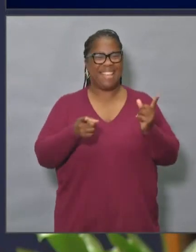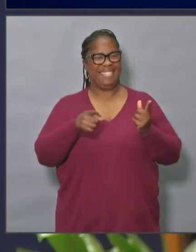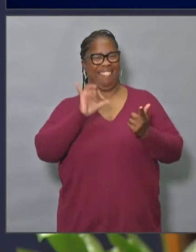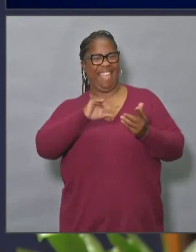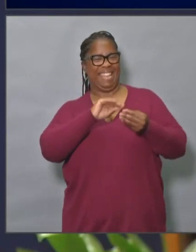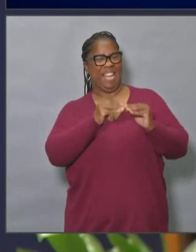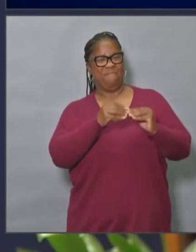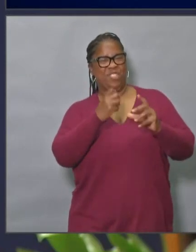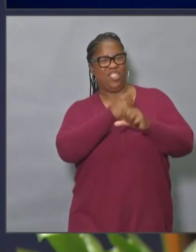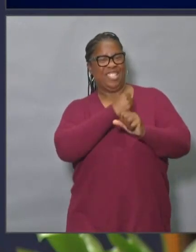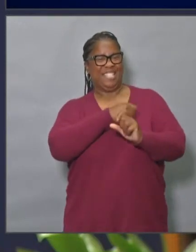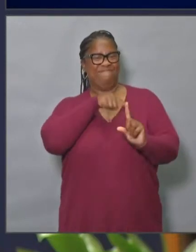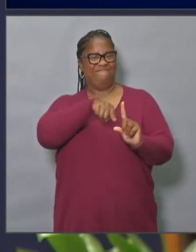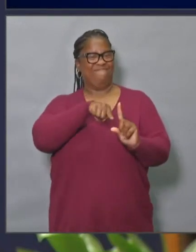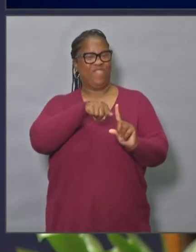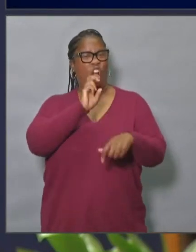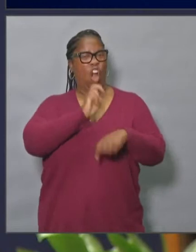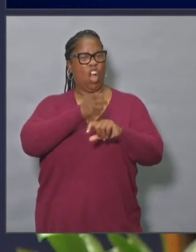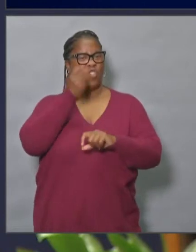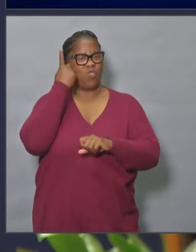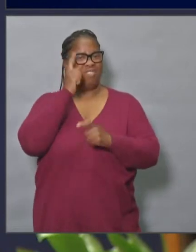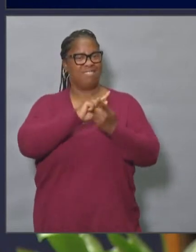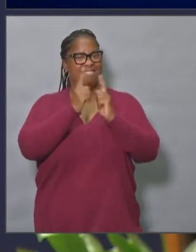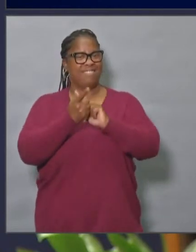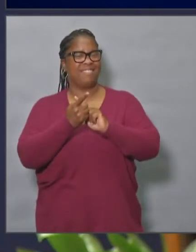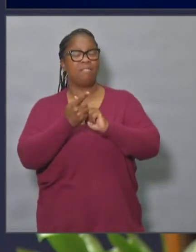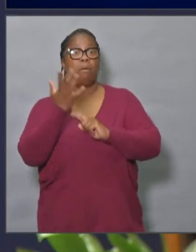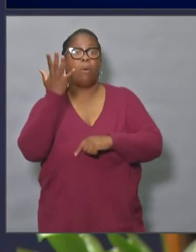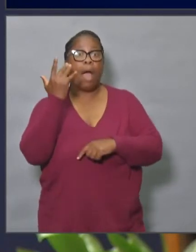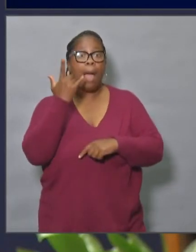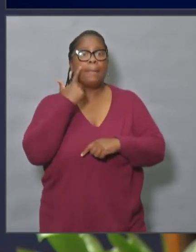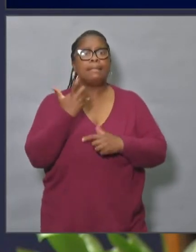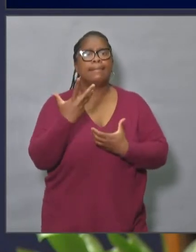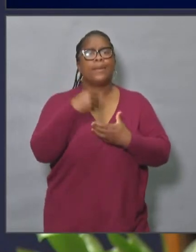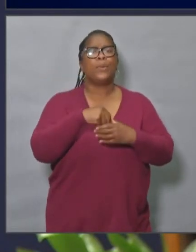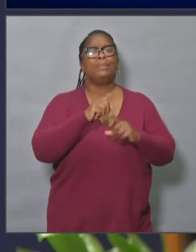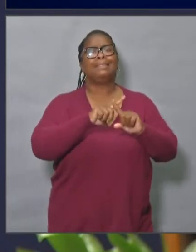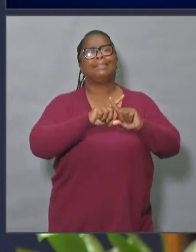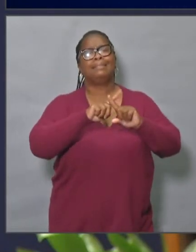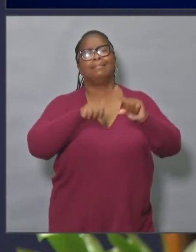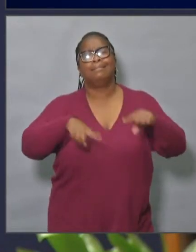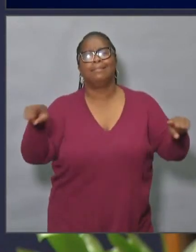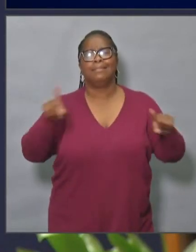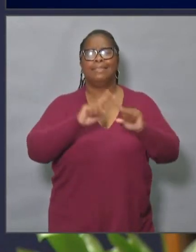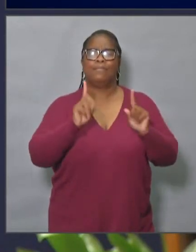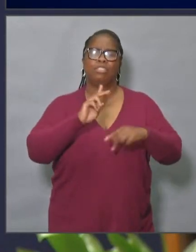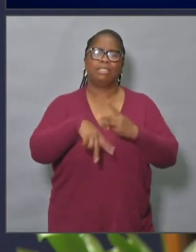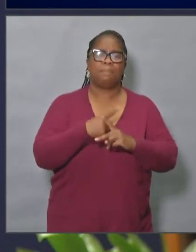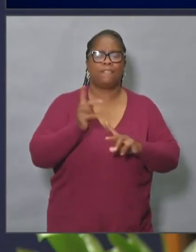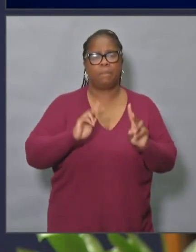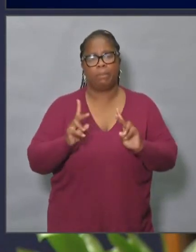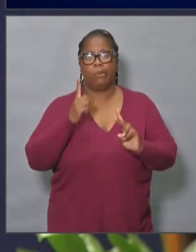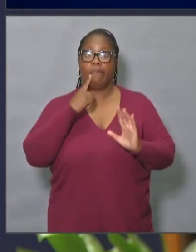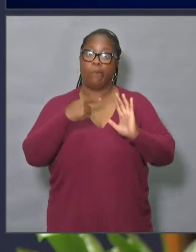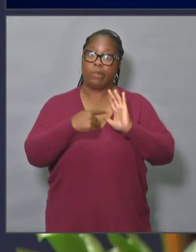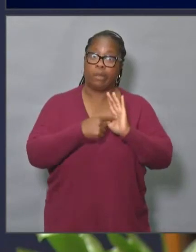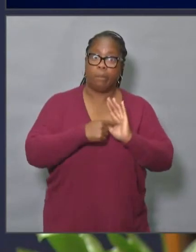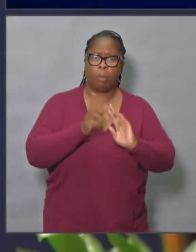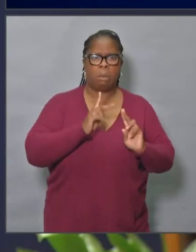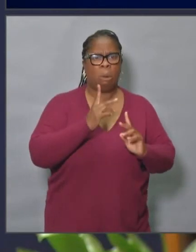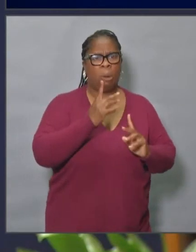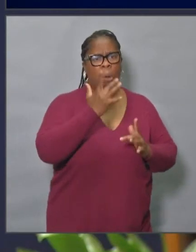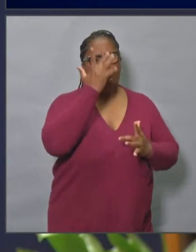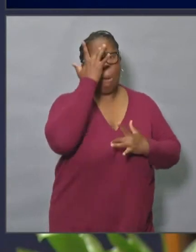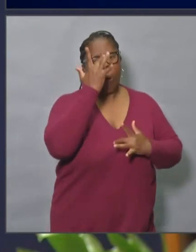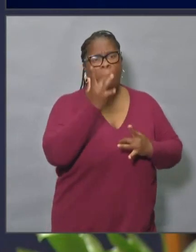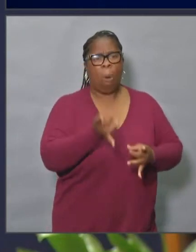interpret because it includes a broad swath of different types of people that were tested. It includes people with serious symptoms and those